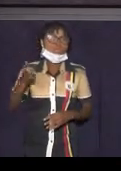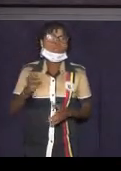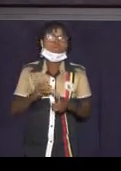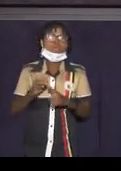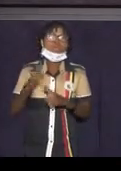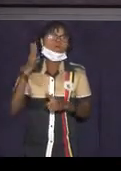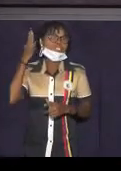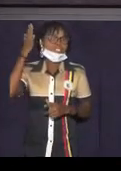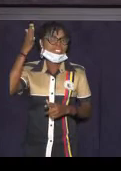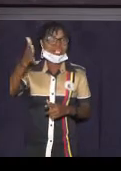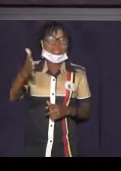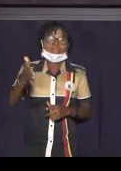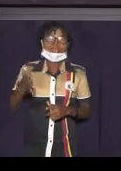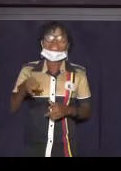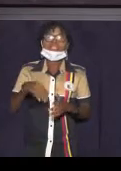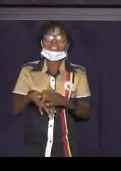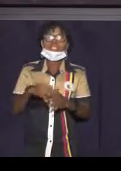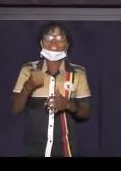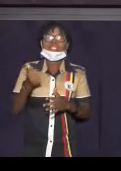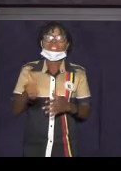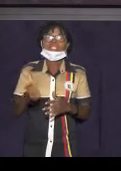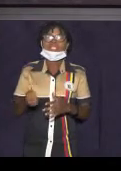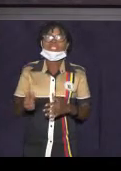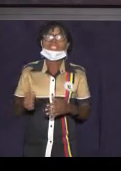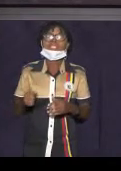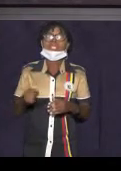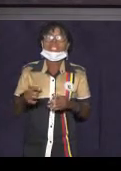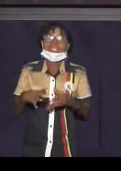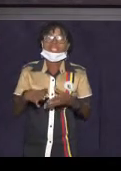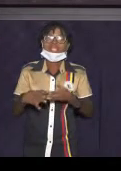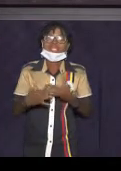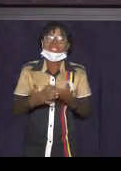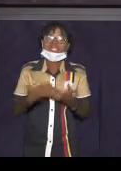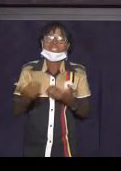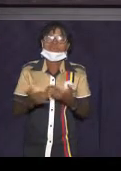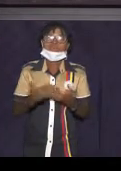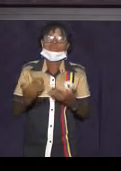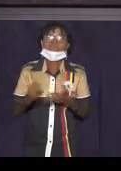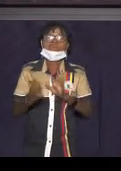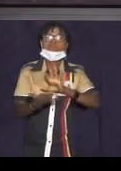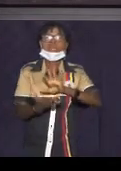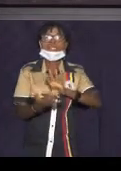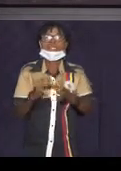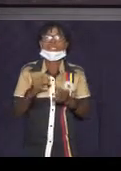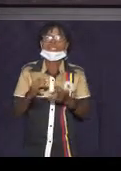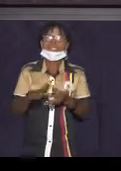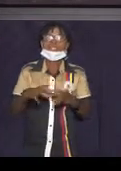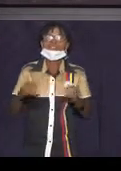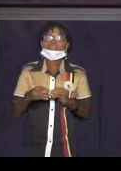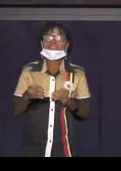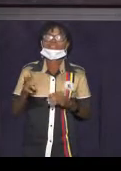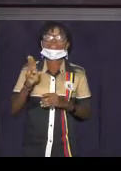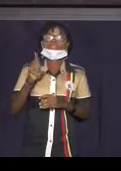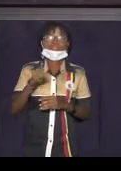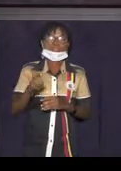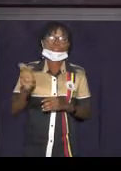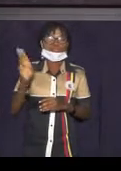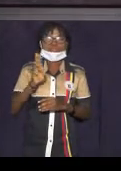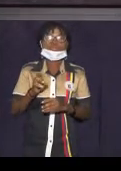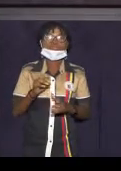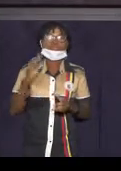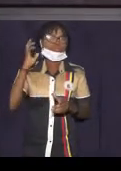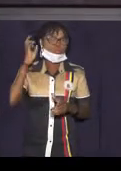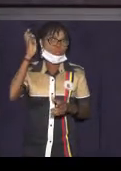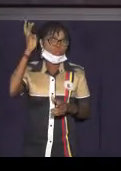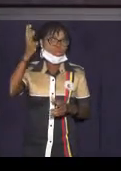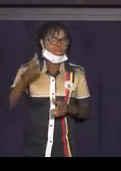the simple present tense form. When you want to form the future tense, you use will or